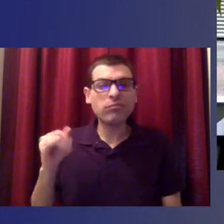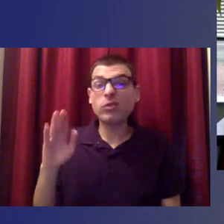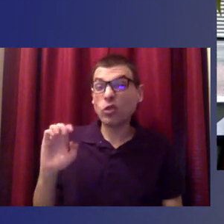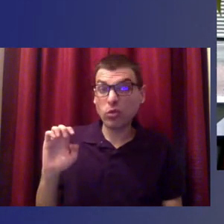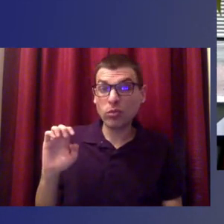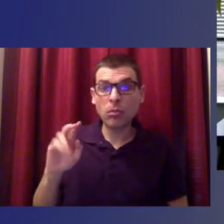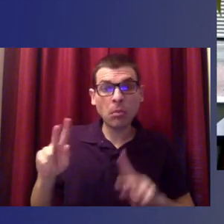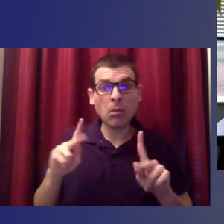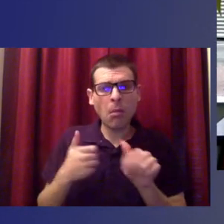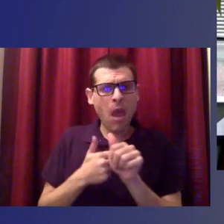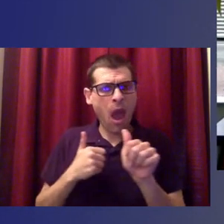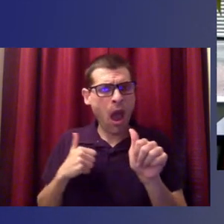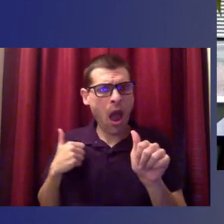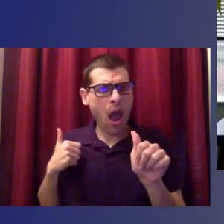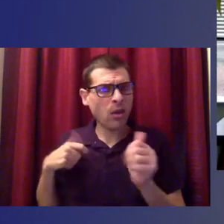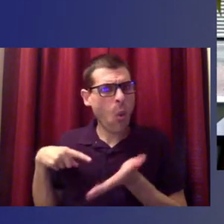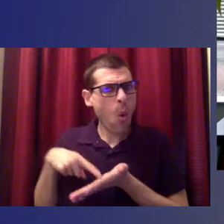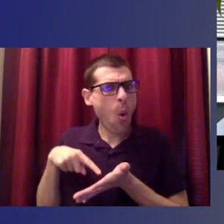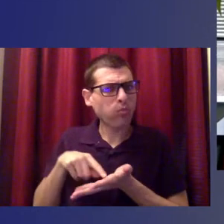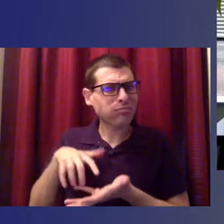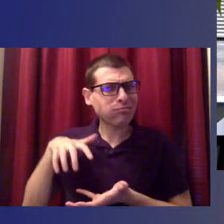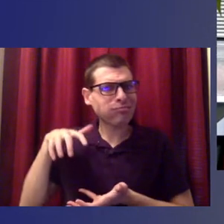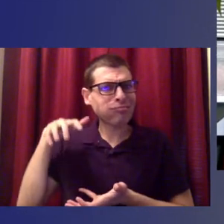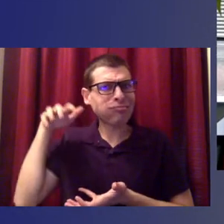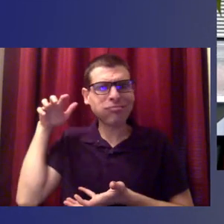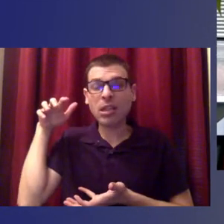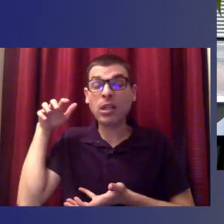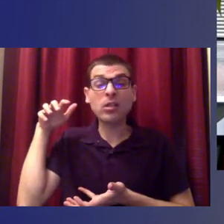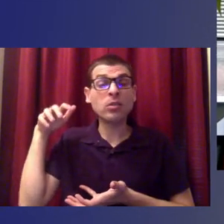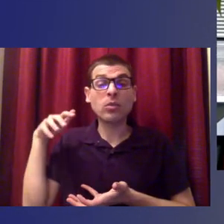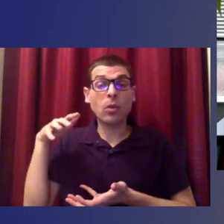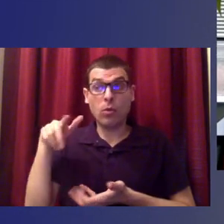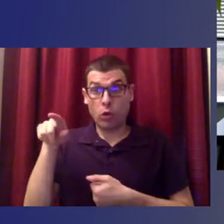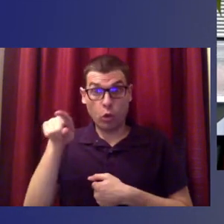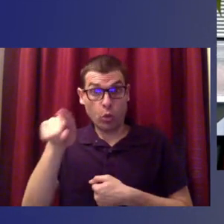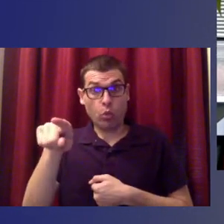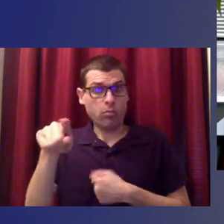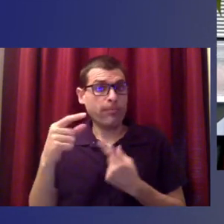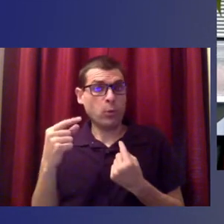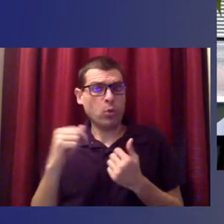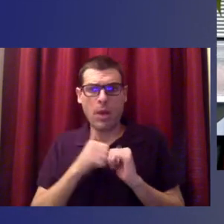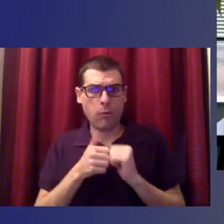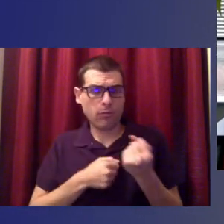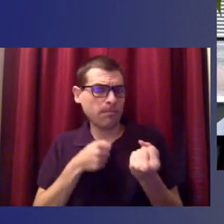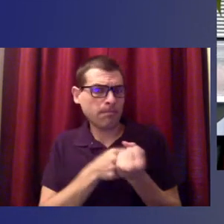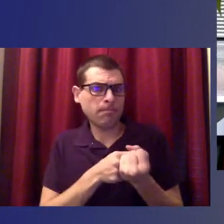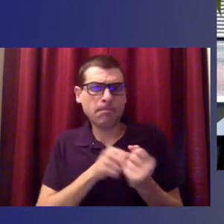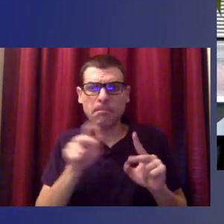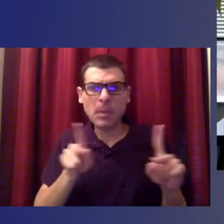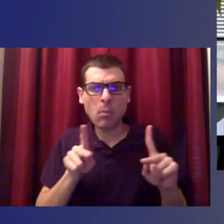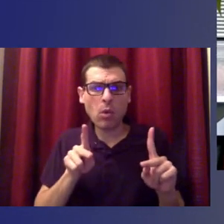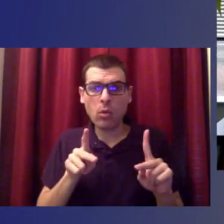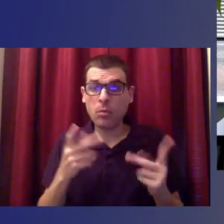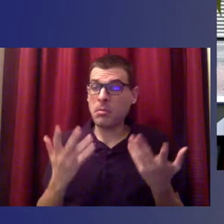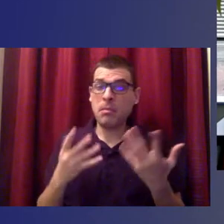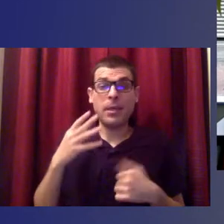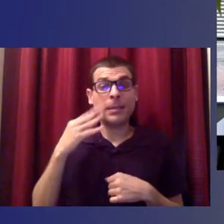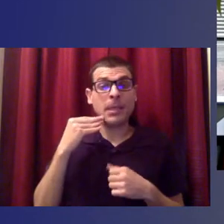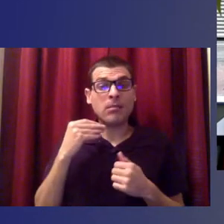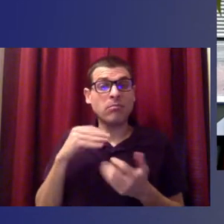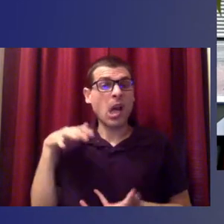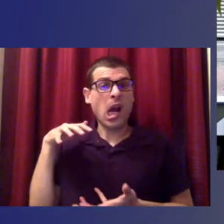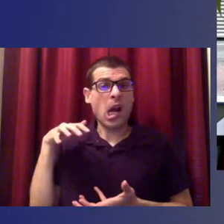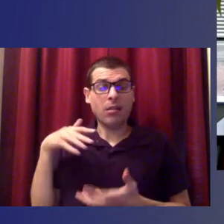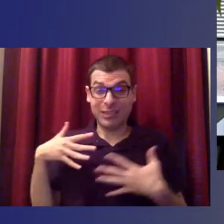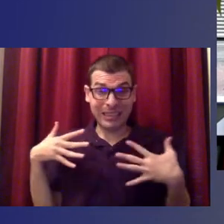supporting or partnering to help with folks who are going to be experiencing that really terrifying